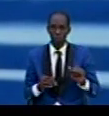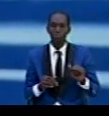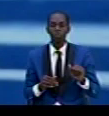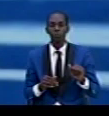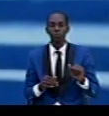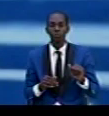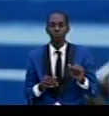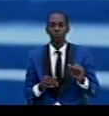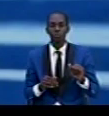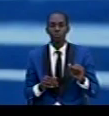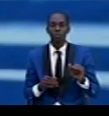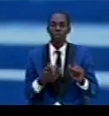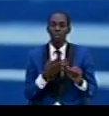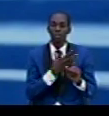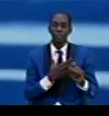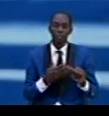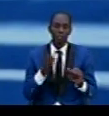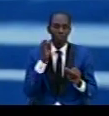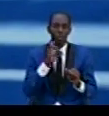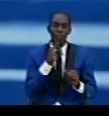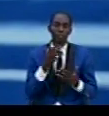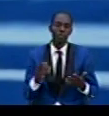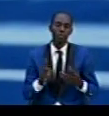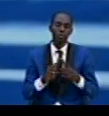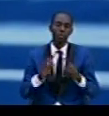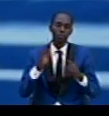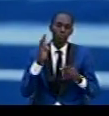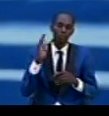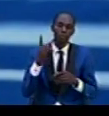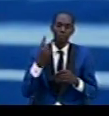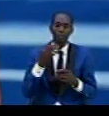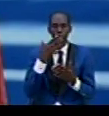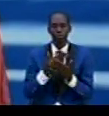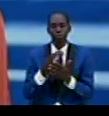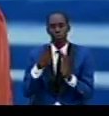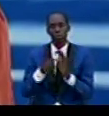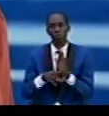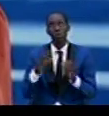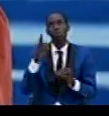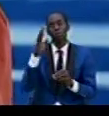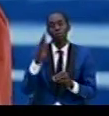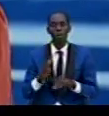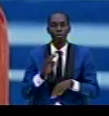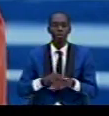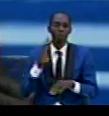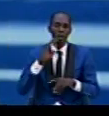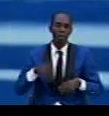District. I'm here to testify the goodness of God upon my life. Year 2019,